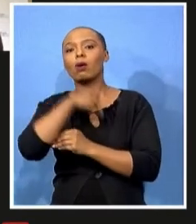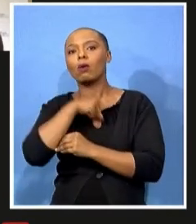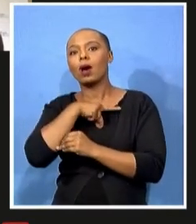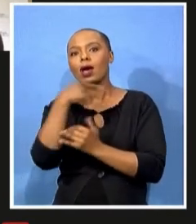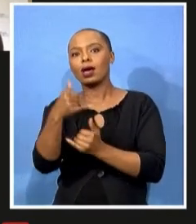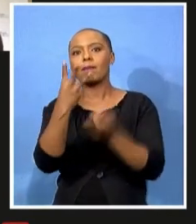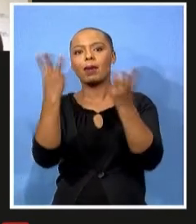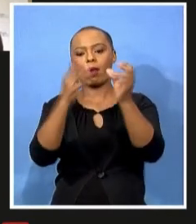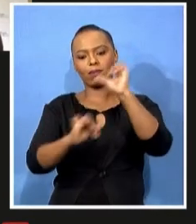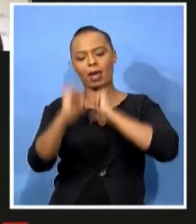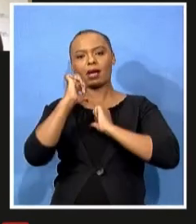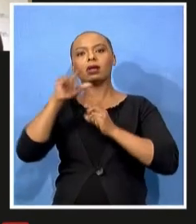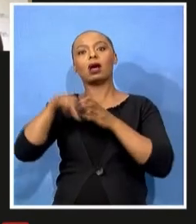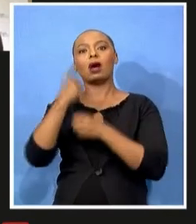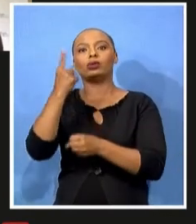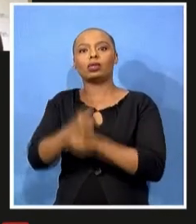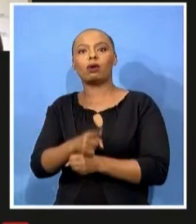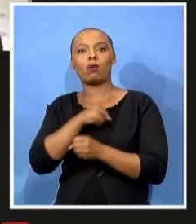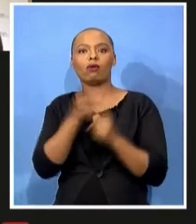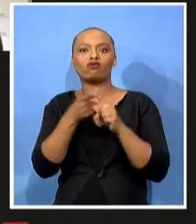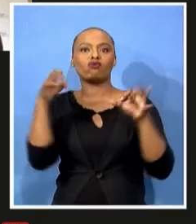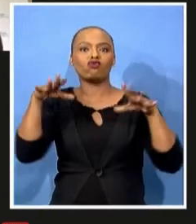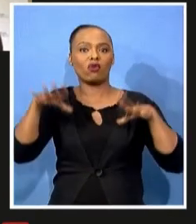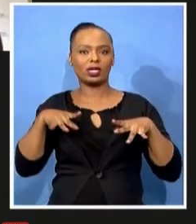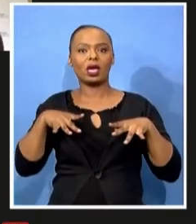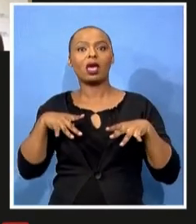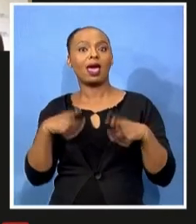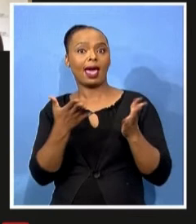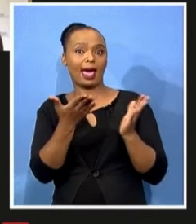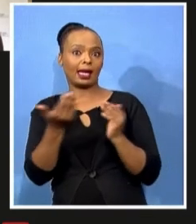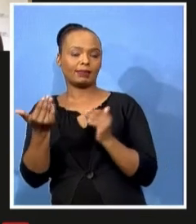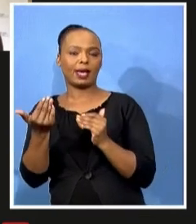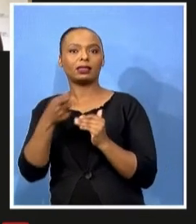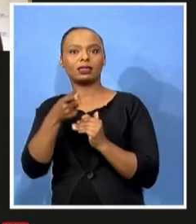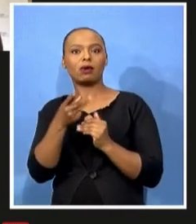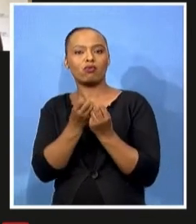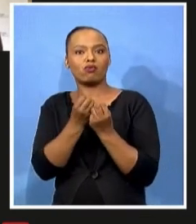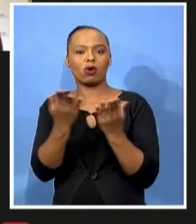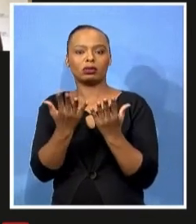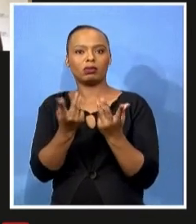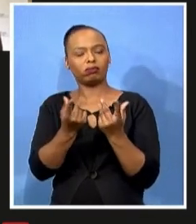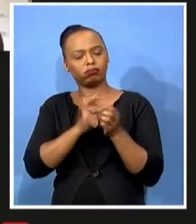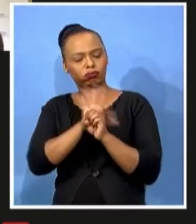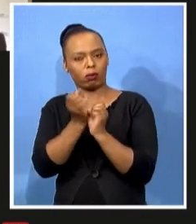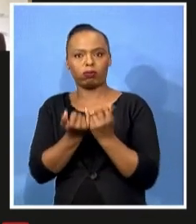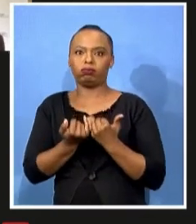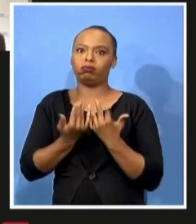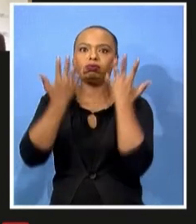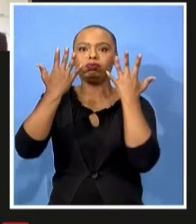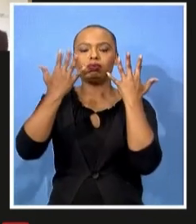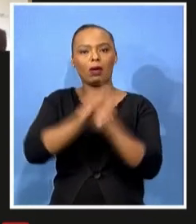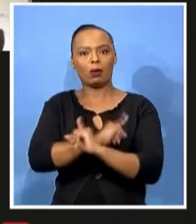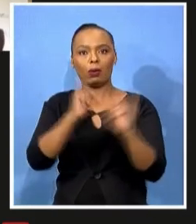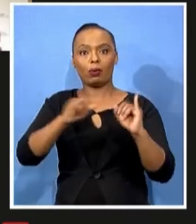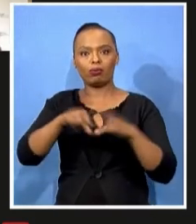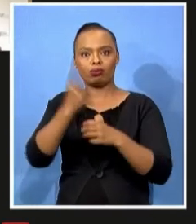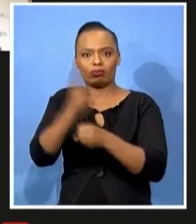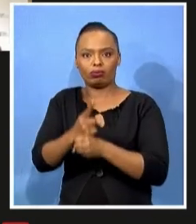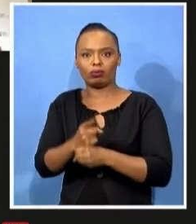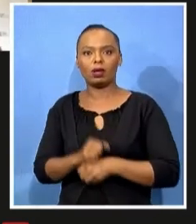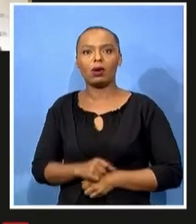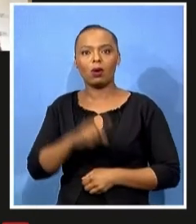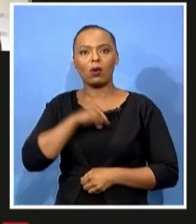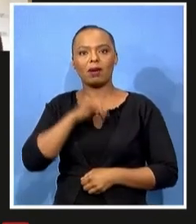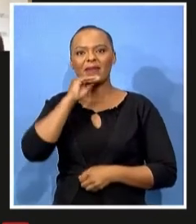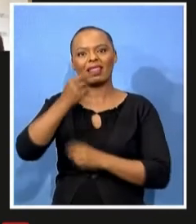that the pressure is going to be building up onto Gauteng. Already as it is, it's already 2/3 of what the height was before. So the numbers are